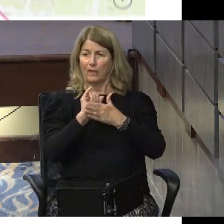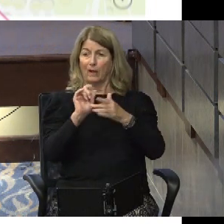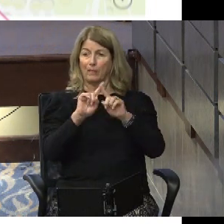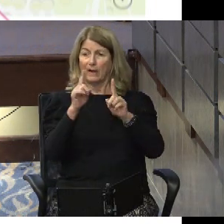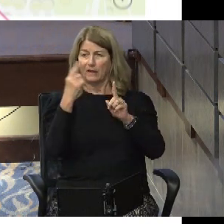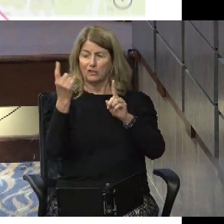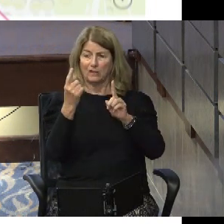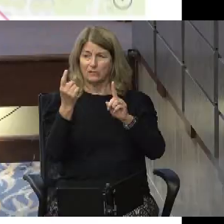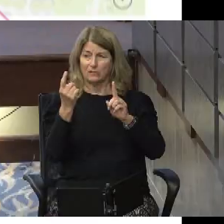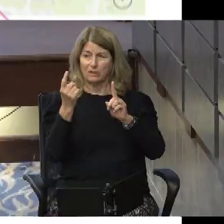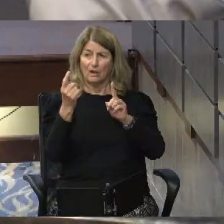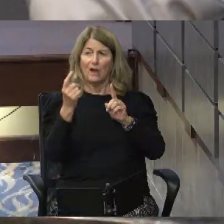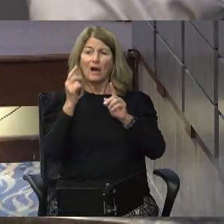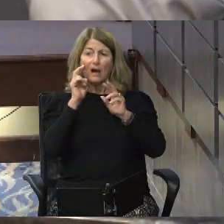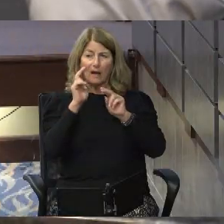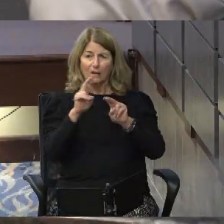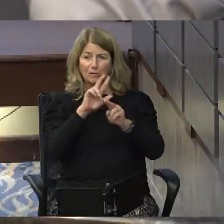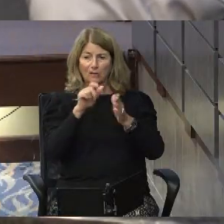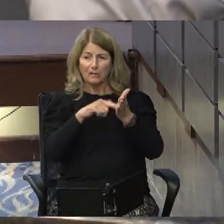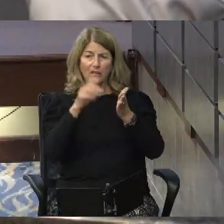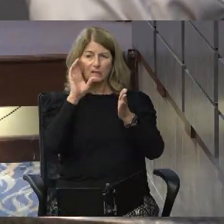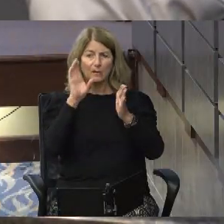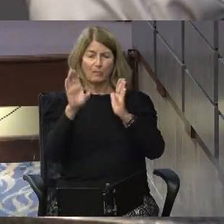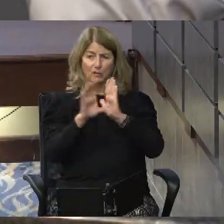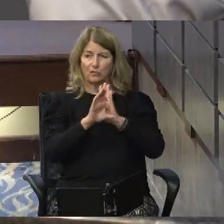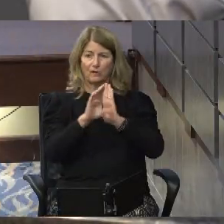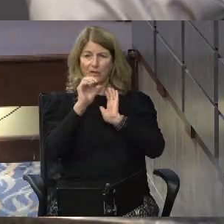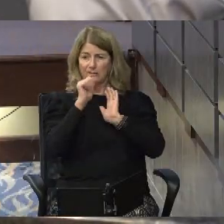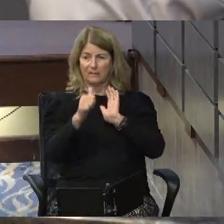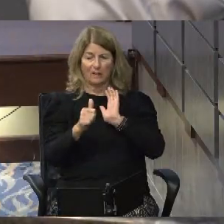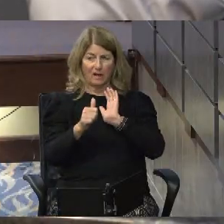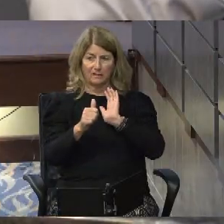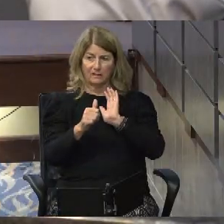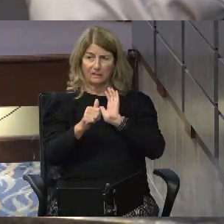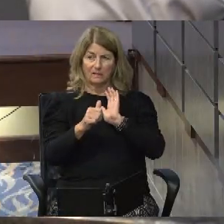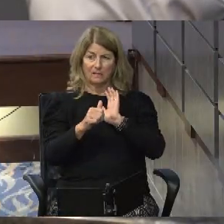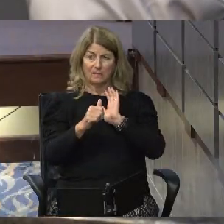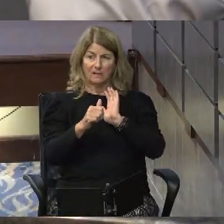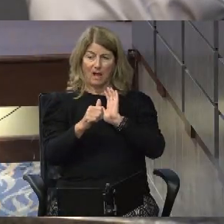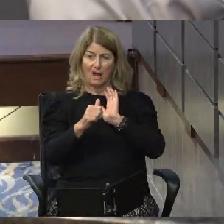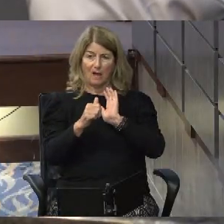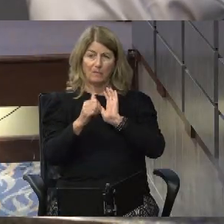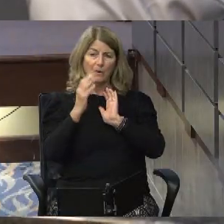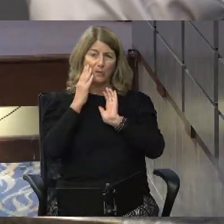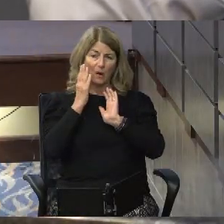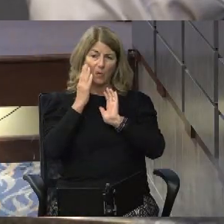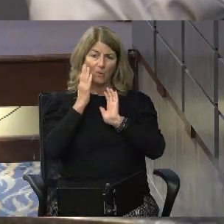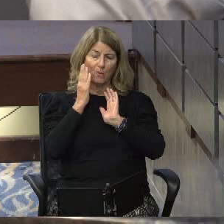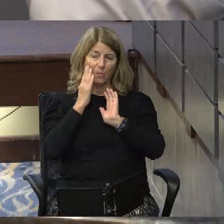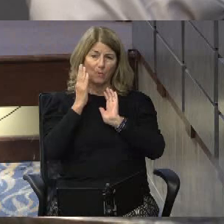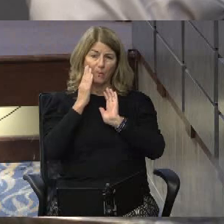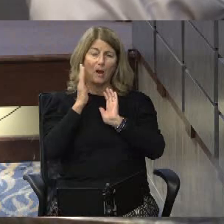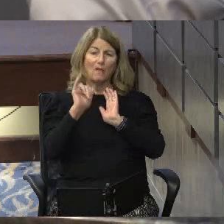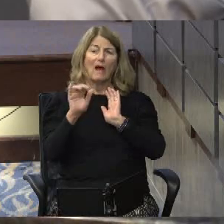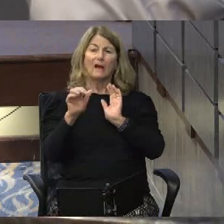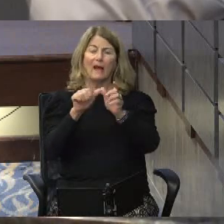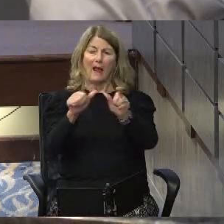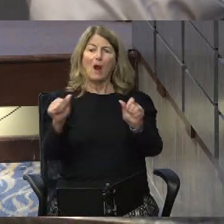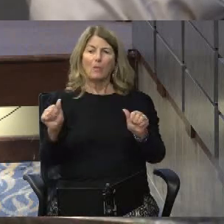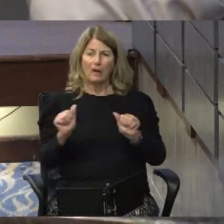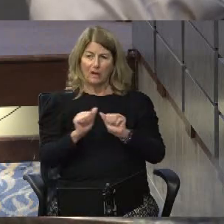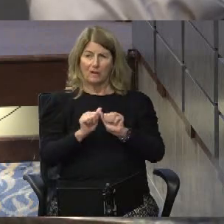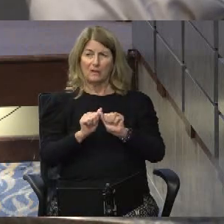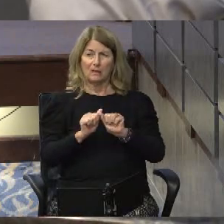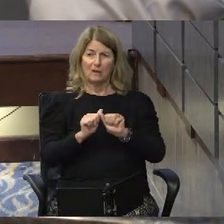just did, I looked at this picture and it didn't, you know, that area, again,